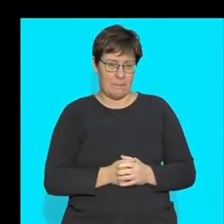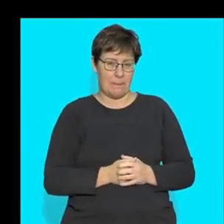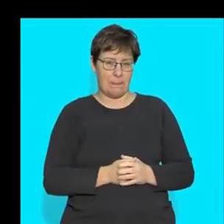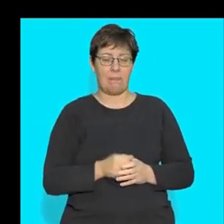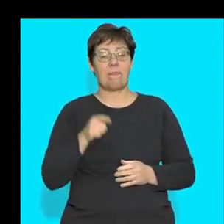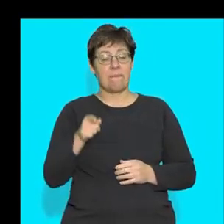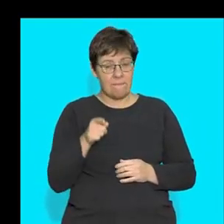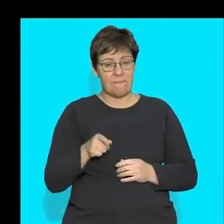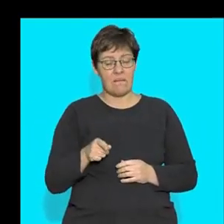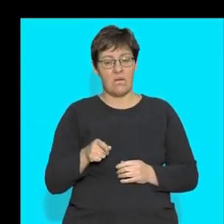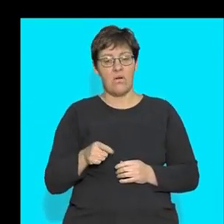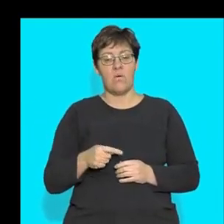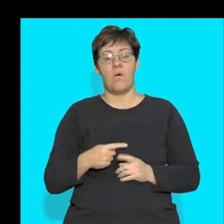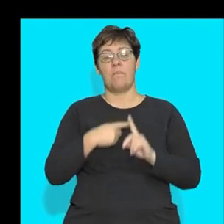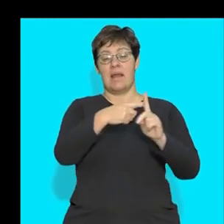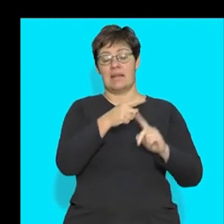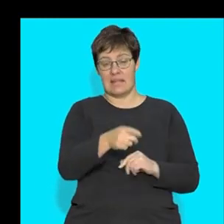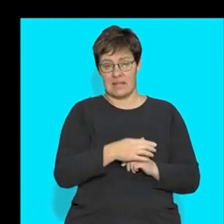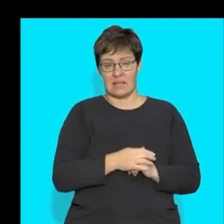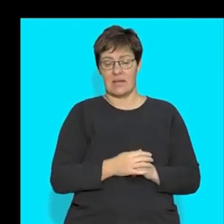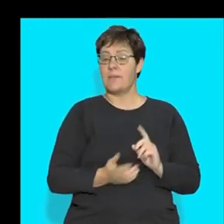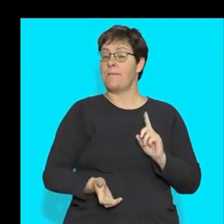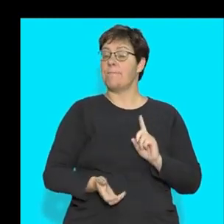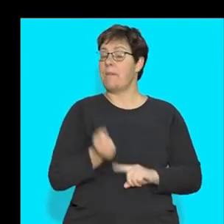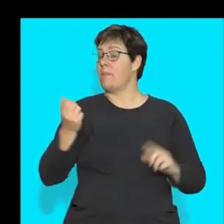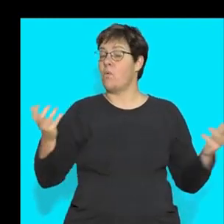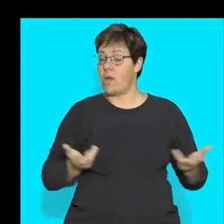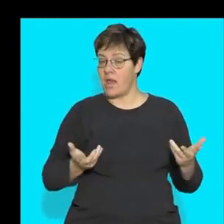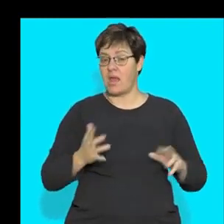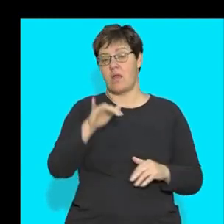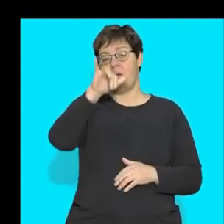then this on the Cartesian plane, we normally find it on the